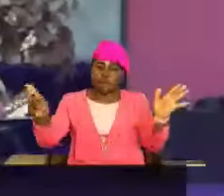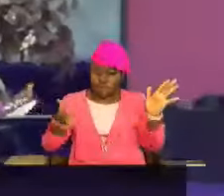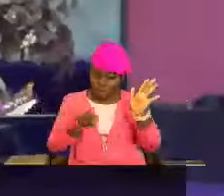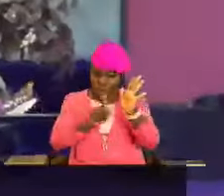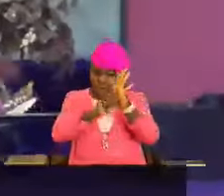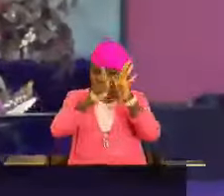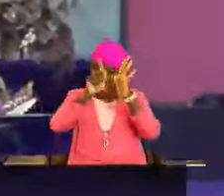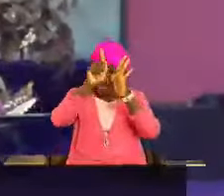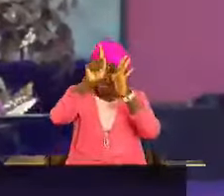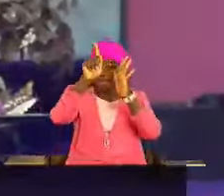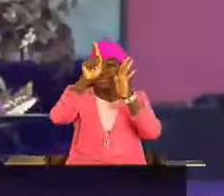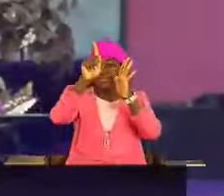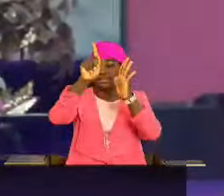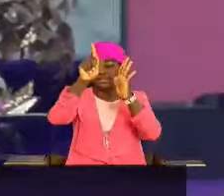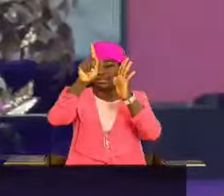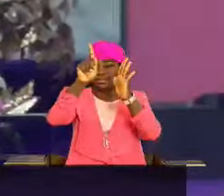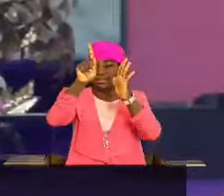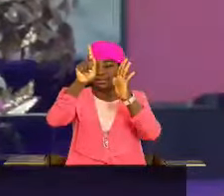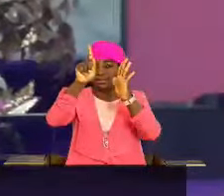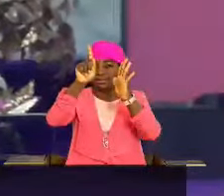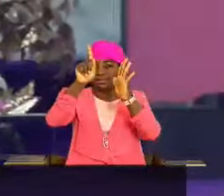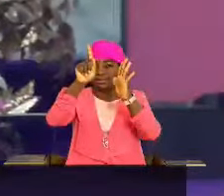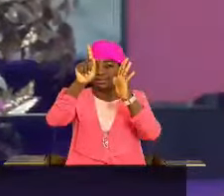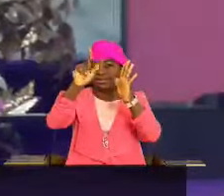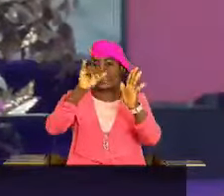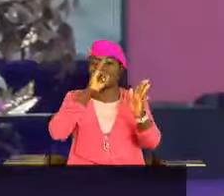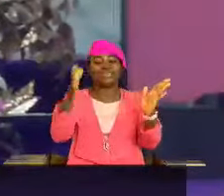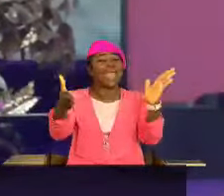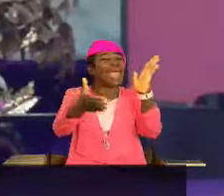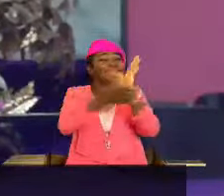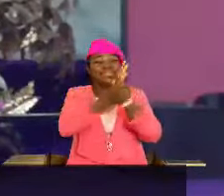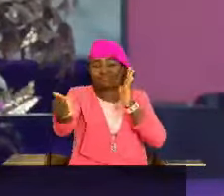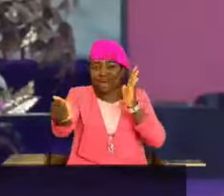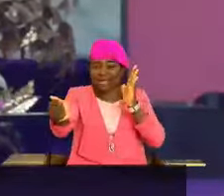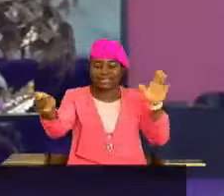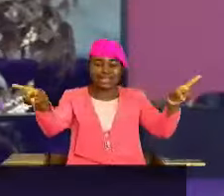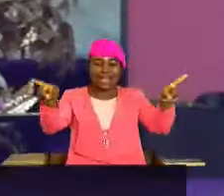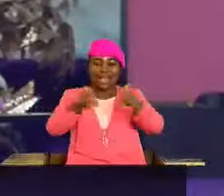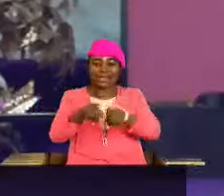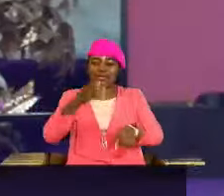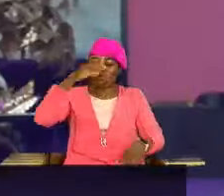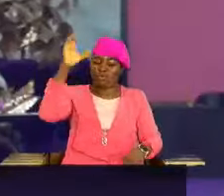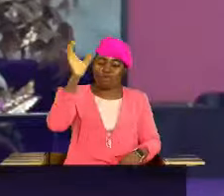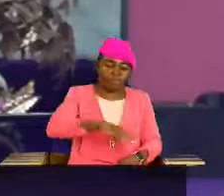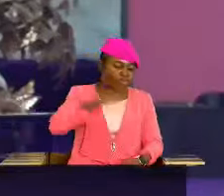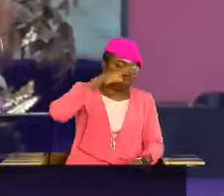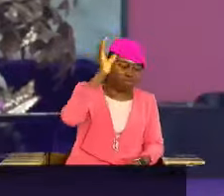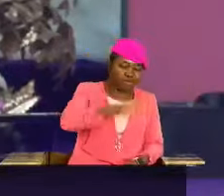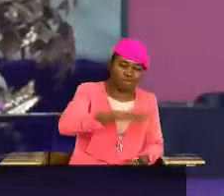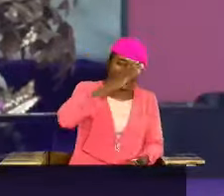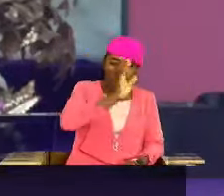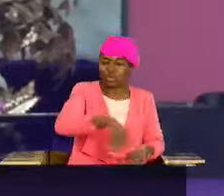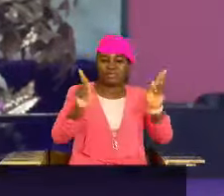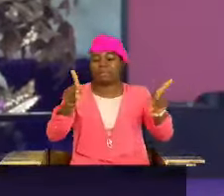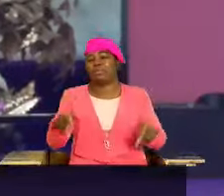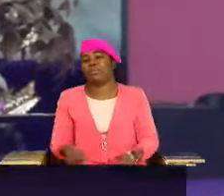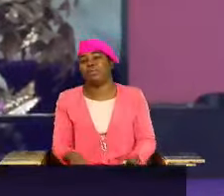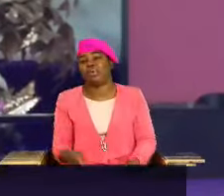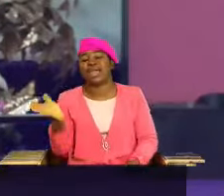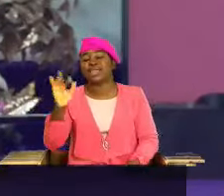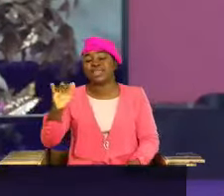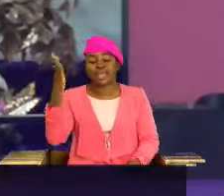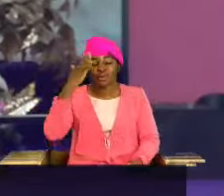golad is expert as curing people they know how to